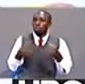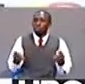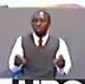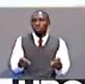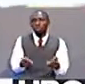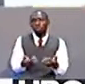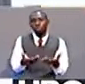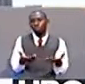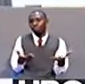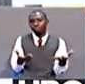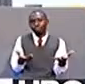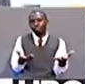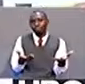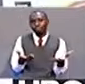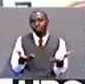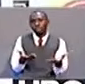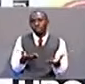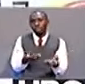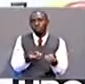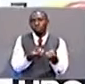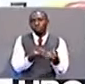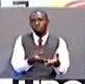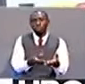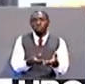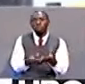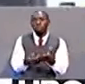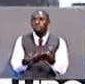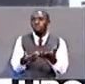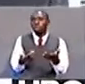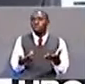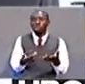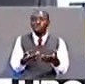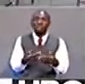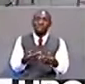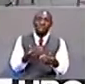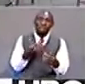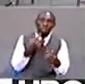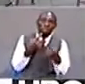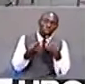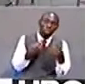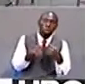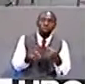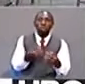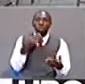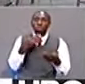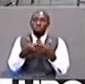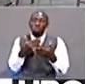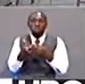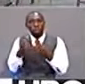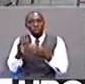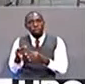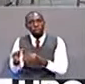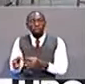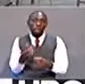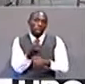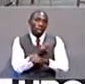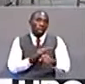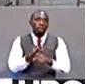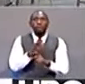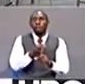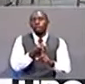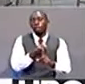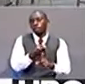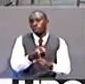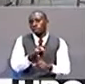to Dr. Chistorwanga in 1 hour. You heard about the lives he touched, the people he gave jobs, the communities